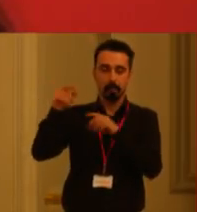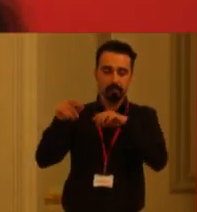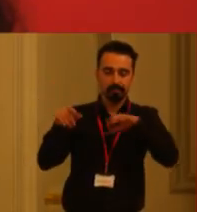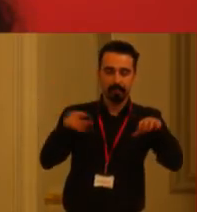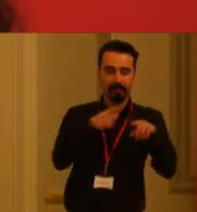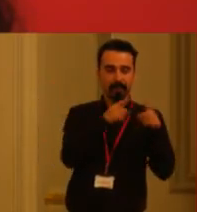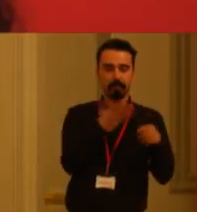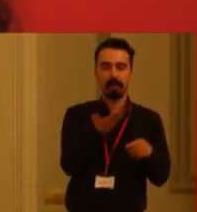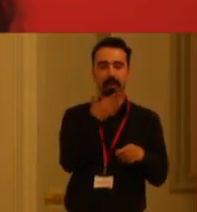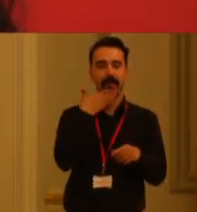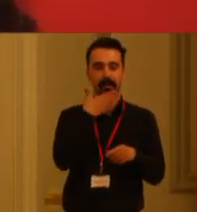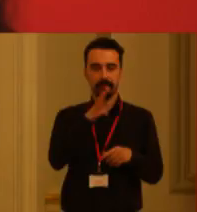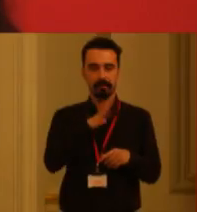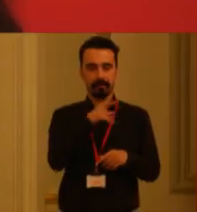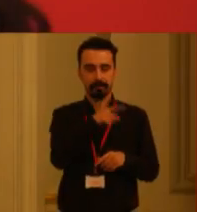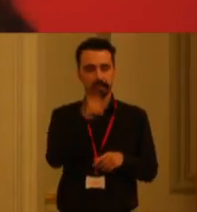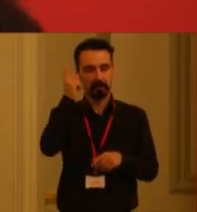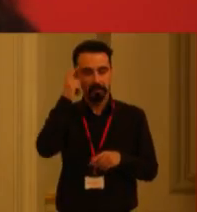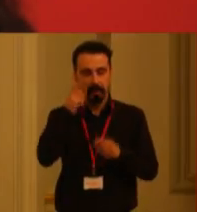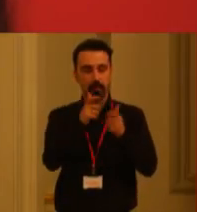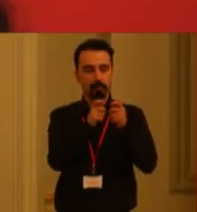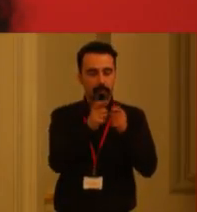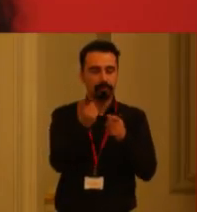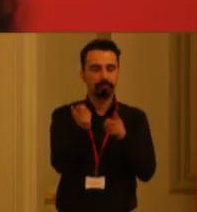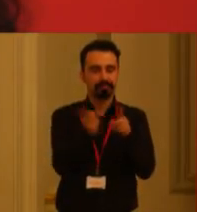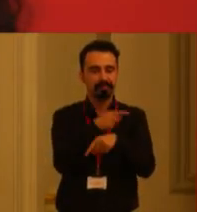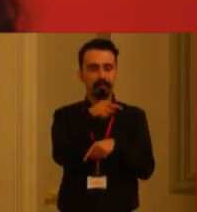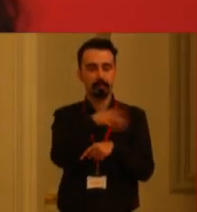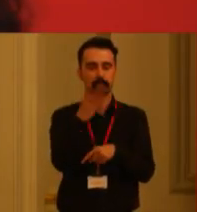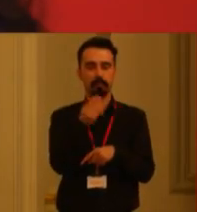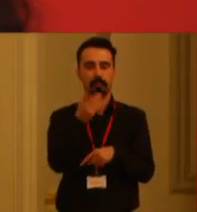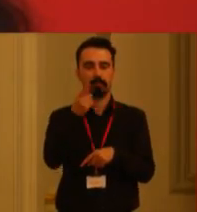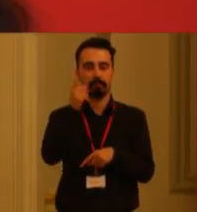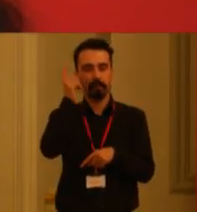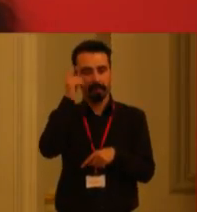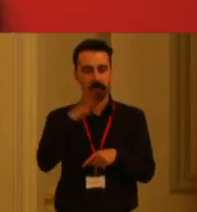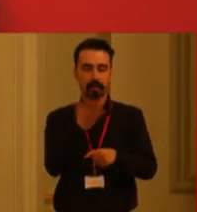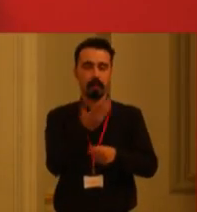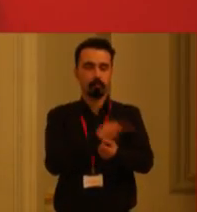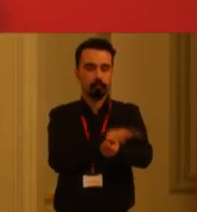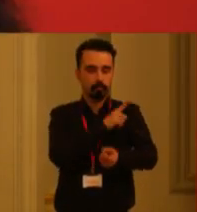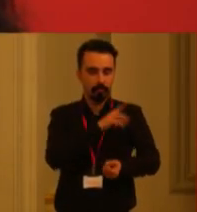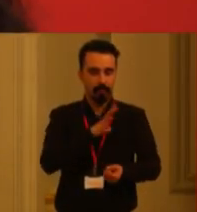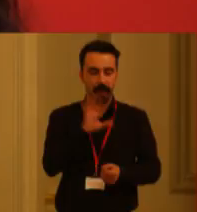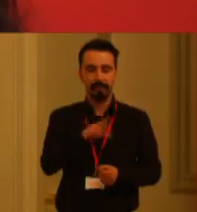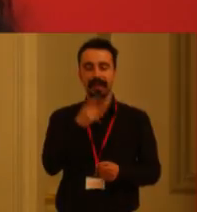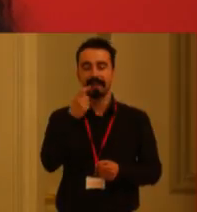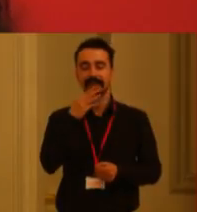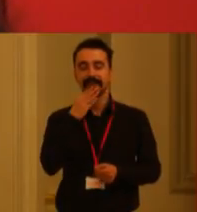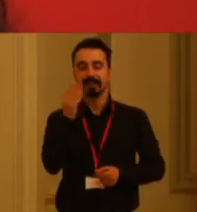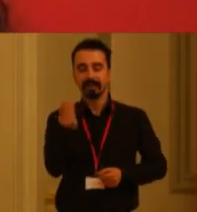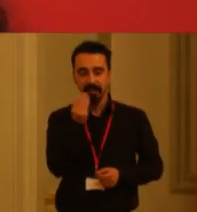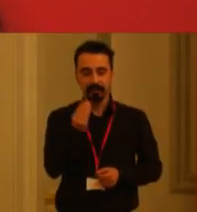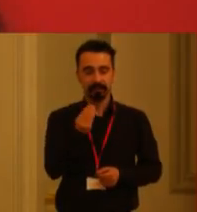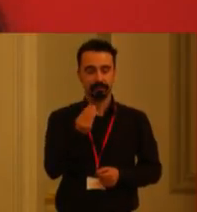balance of powers, young people are more advantageous in because they have the know-how when compared with adults. They're more